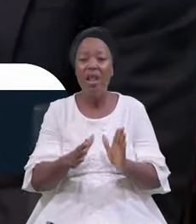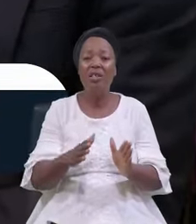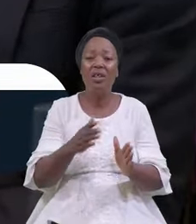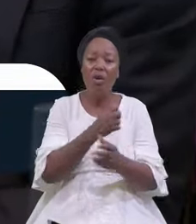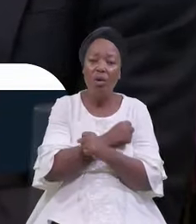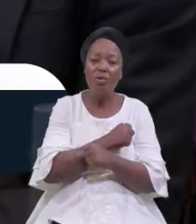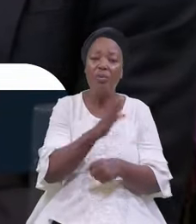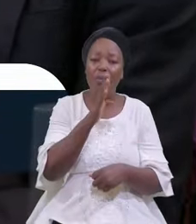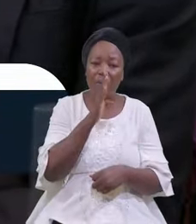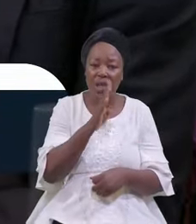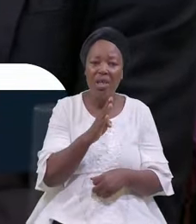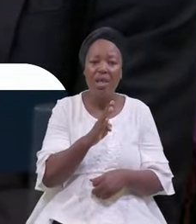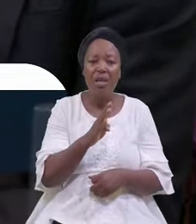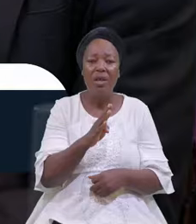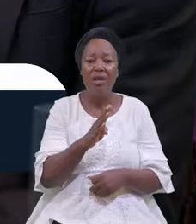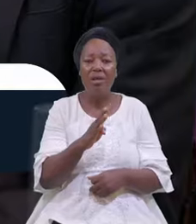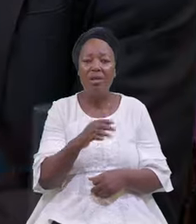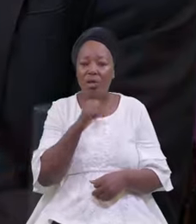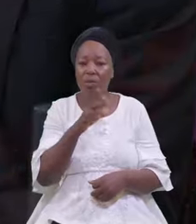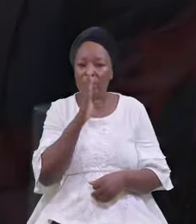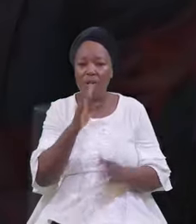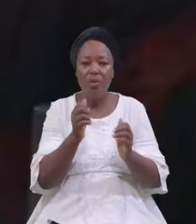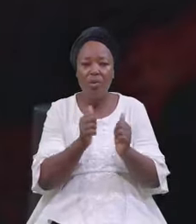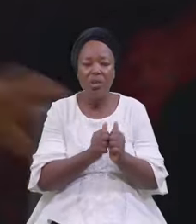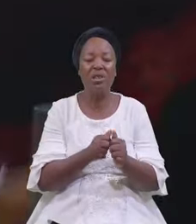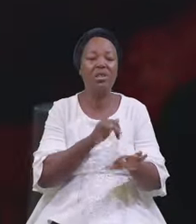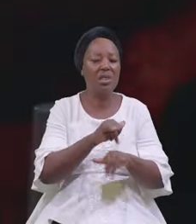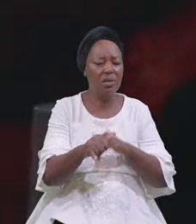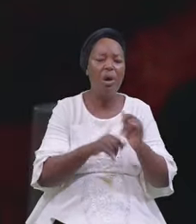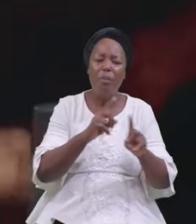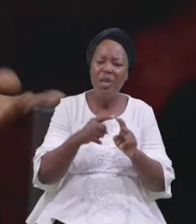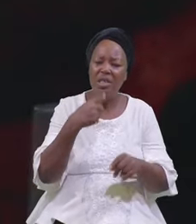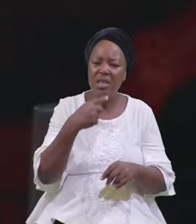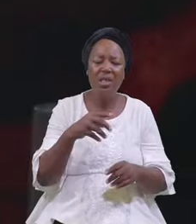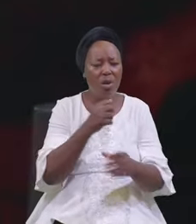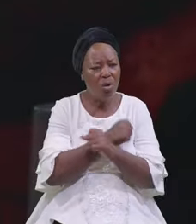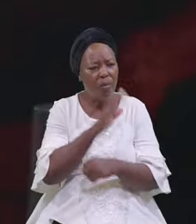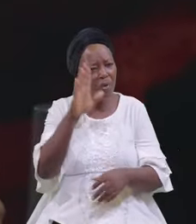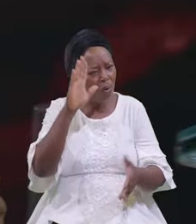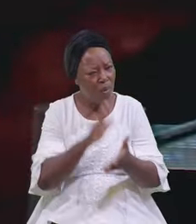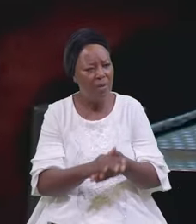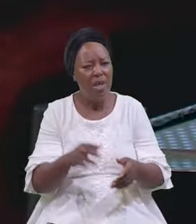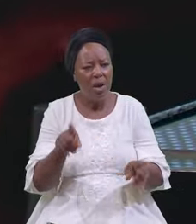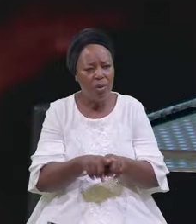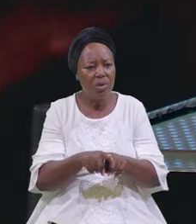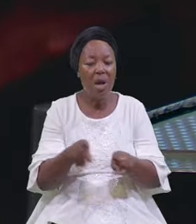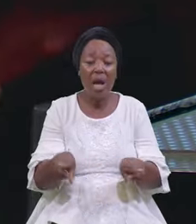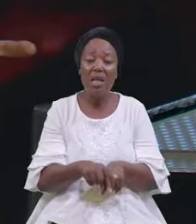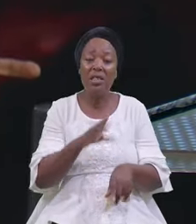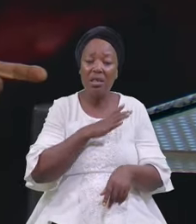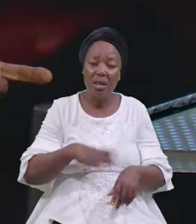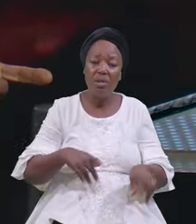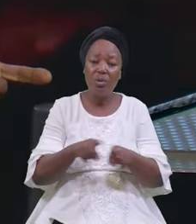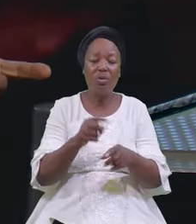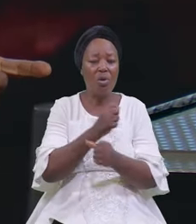Let not love be with a deception. But it says, love your wives, even as Christ also loved the